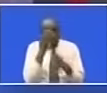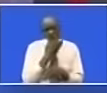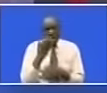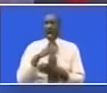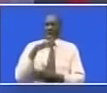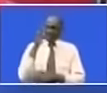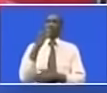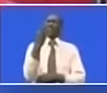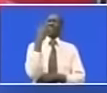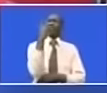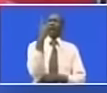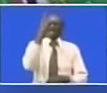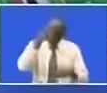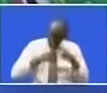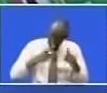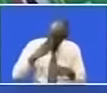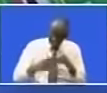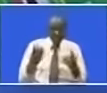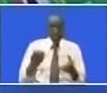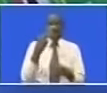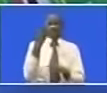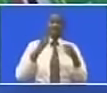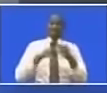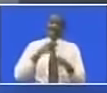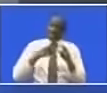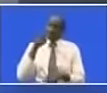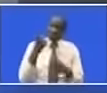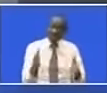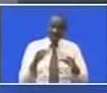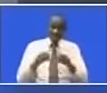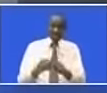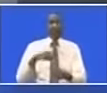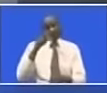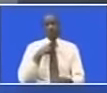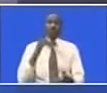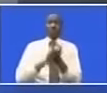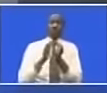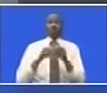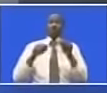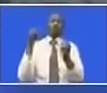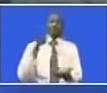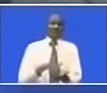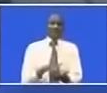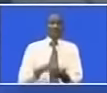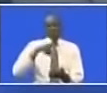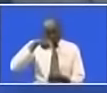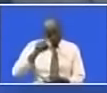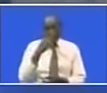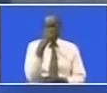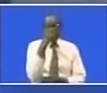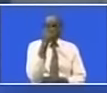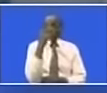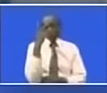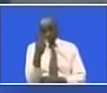for 31 of the past 36 years and is expected to stand if permitted. He won disputed elections in